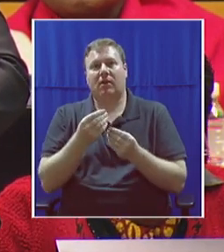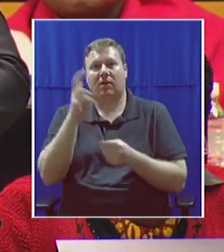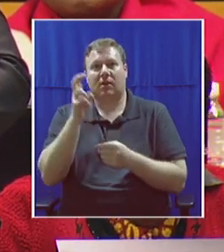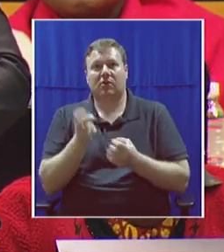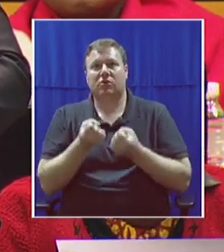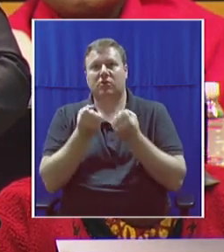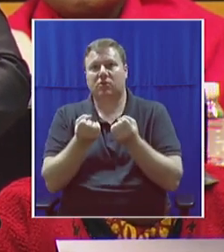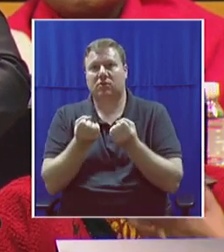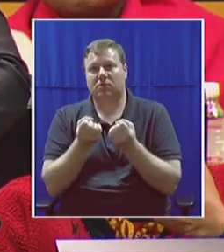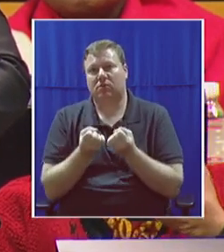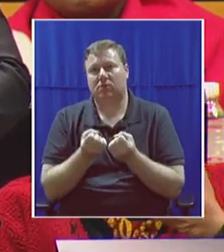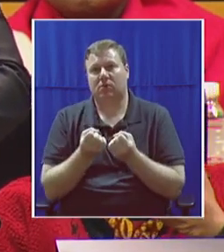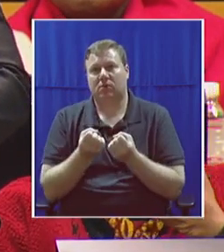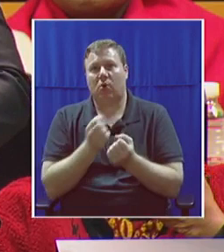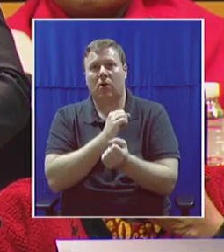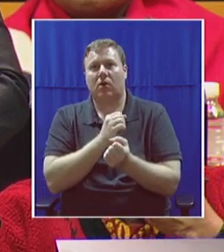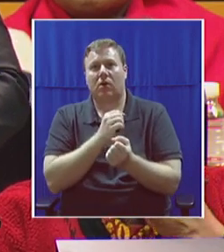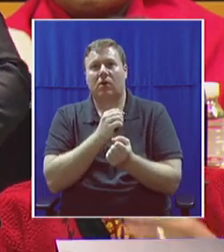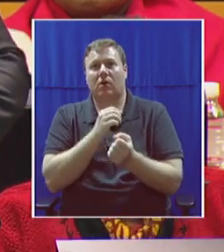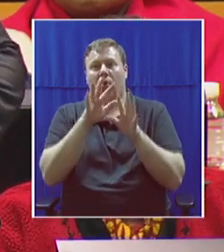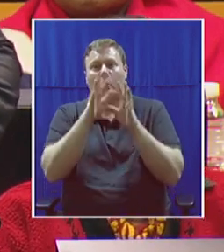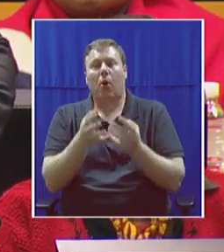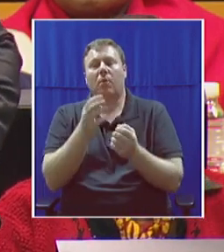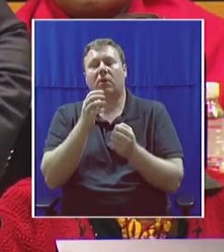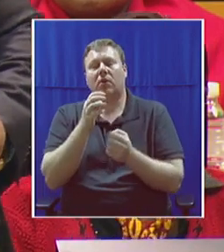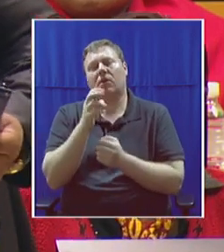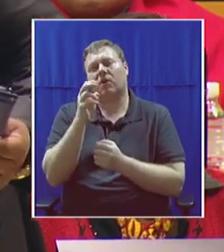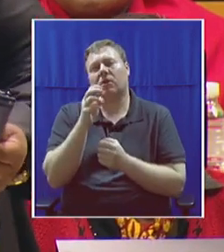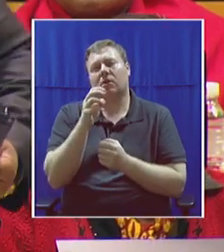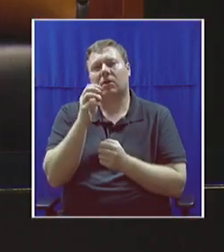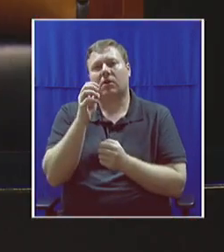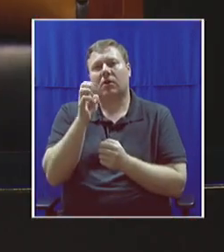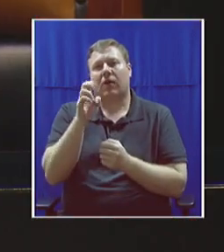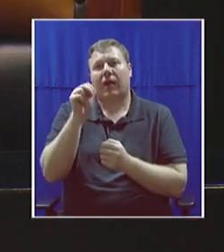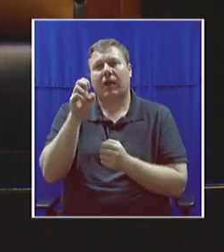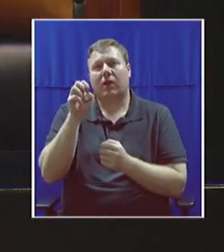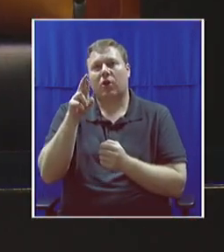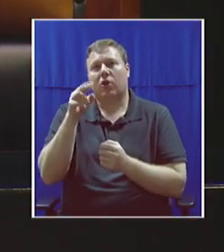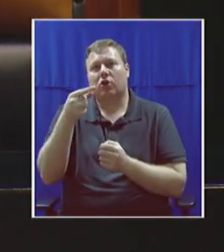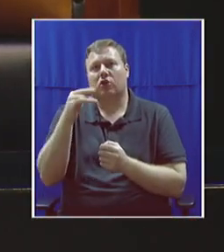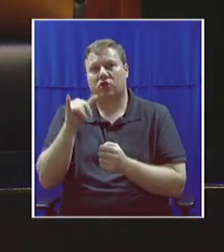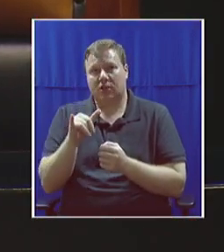flows of global energy Market thank you very much honorable